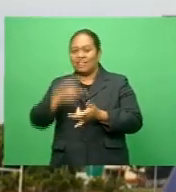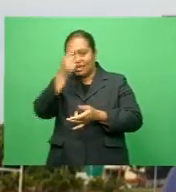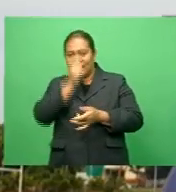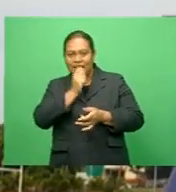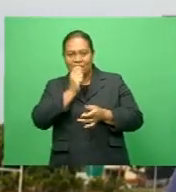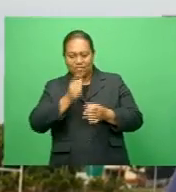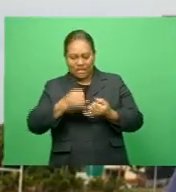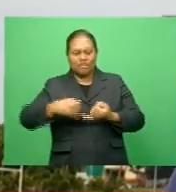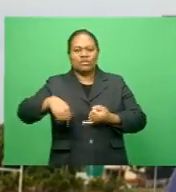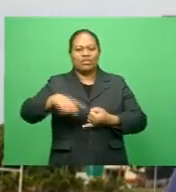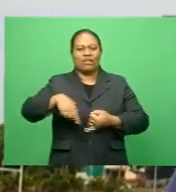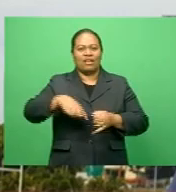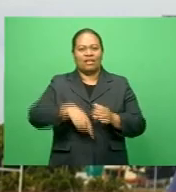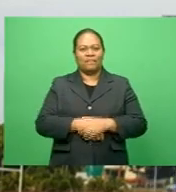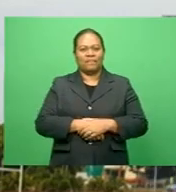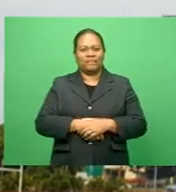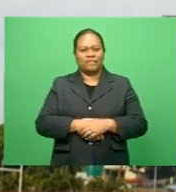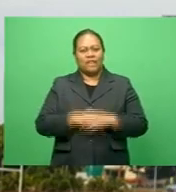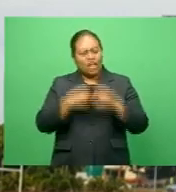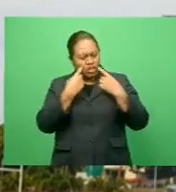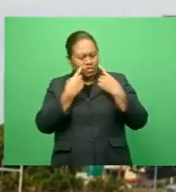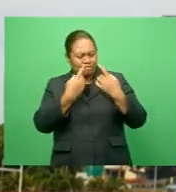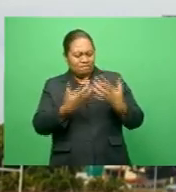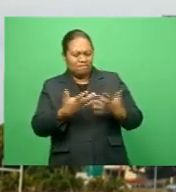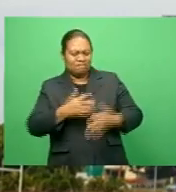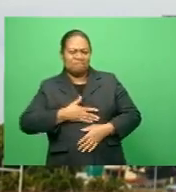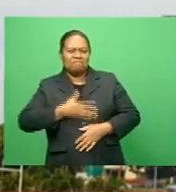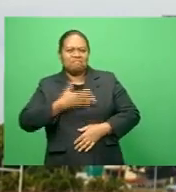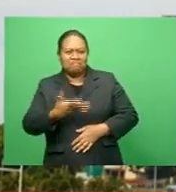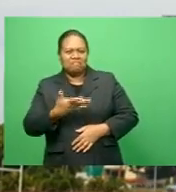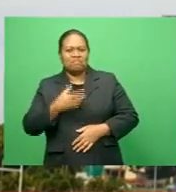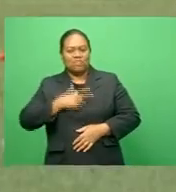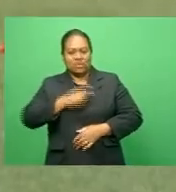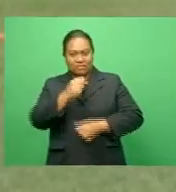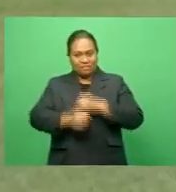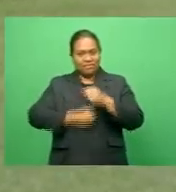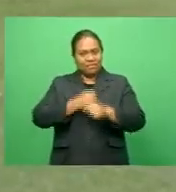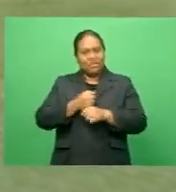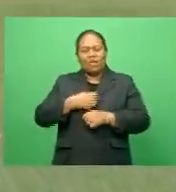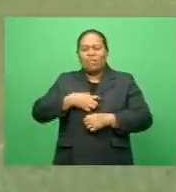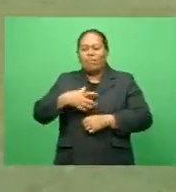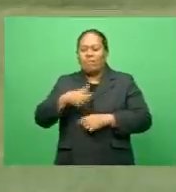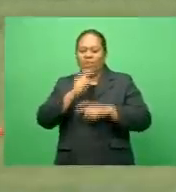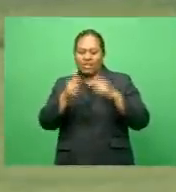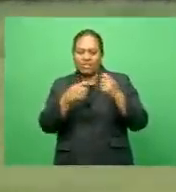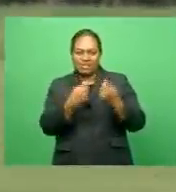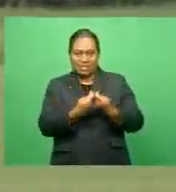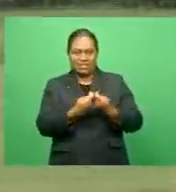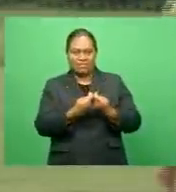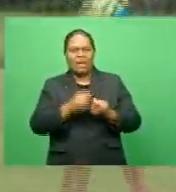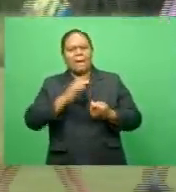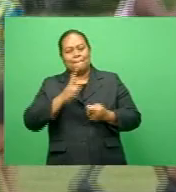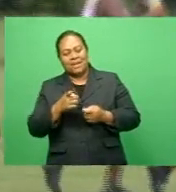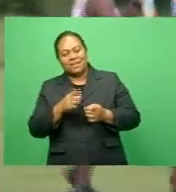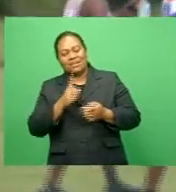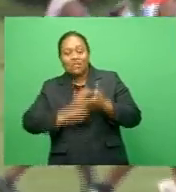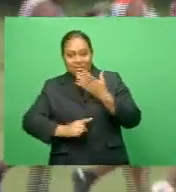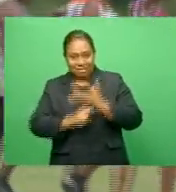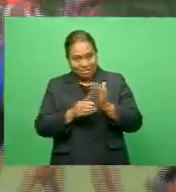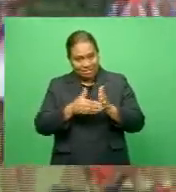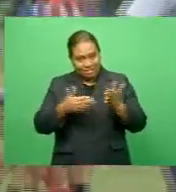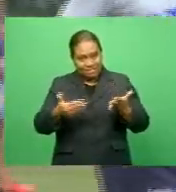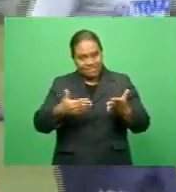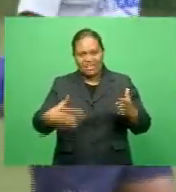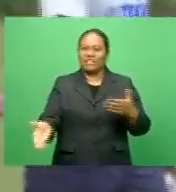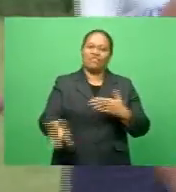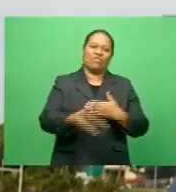So, and there has been interest even after the season has started for teams to come in. unfortunately we had to close it off. But we